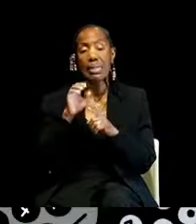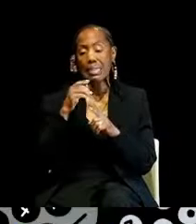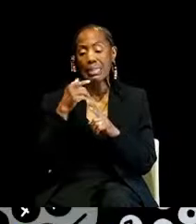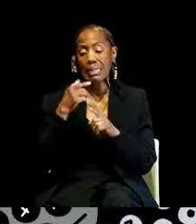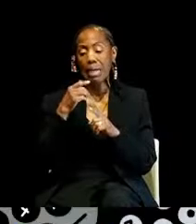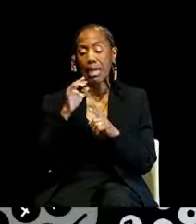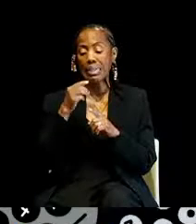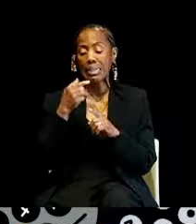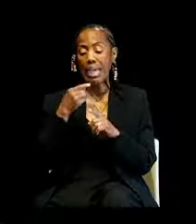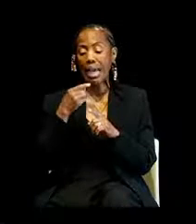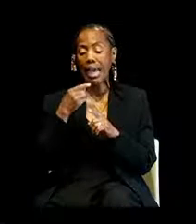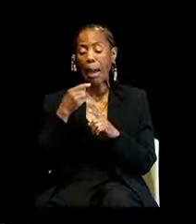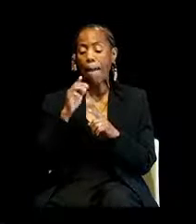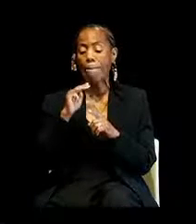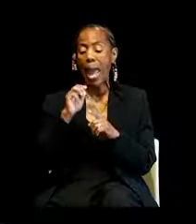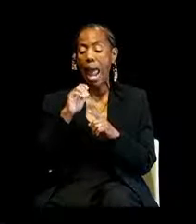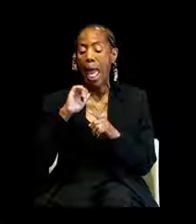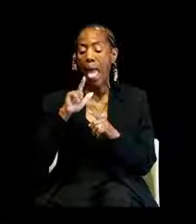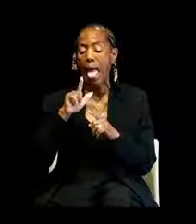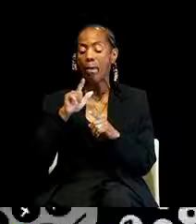partner. All right.